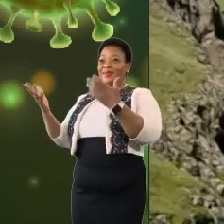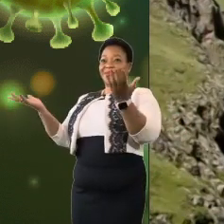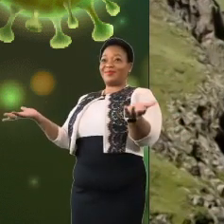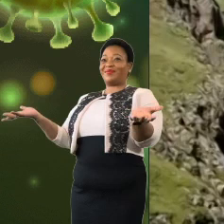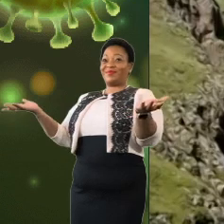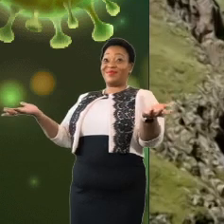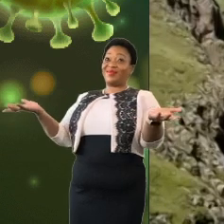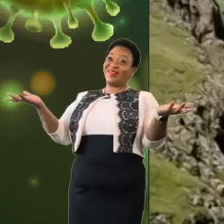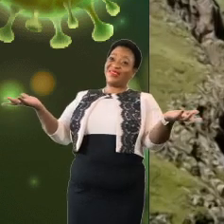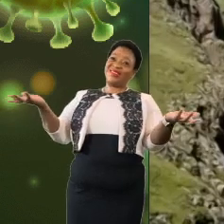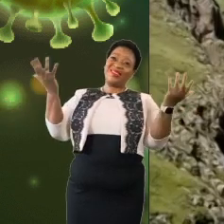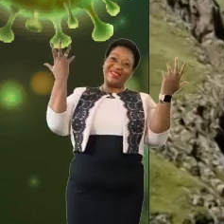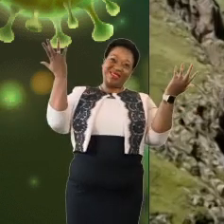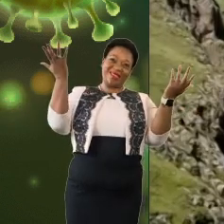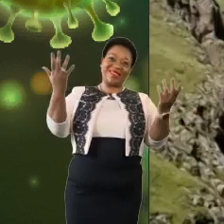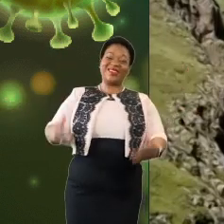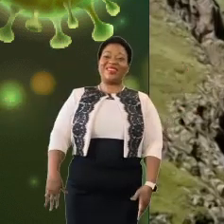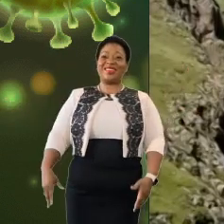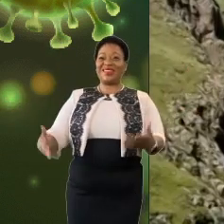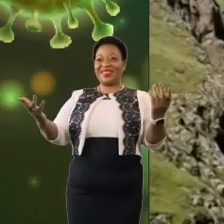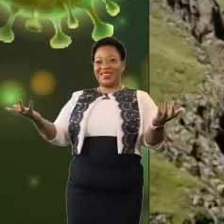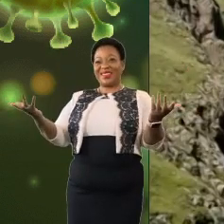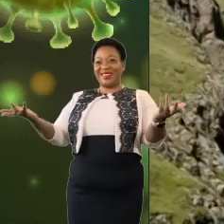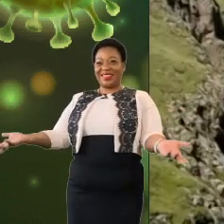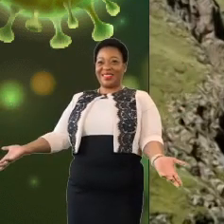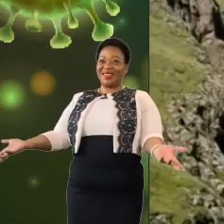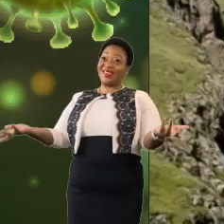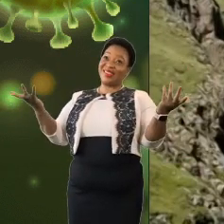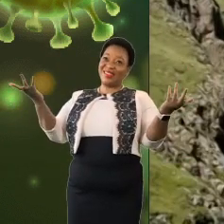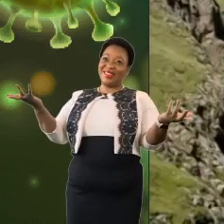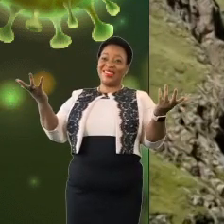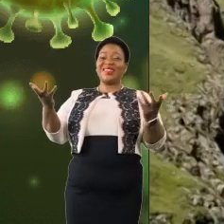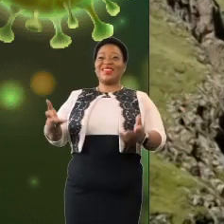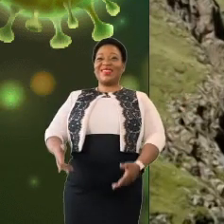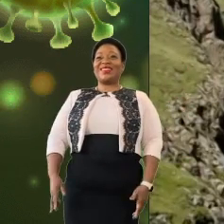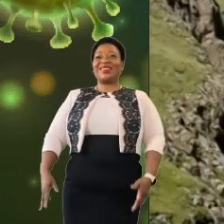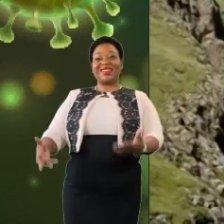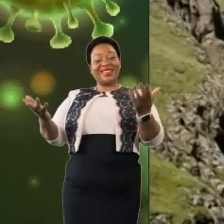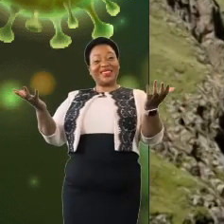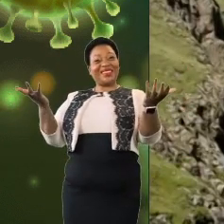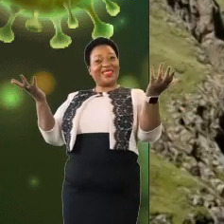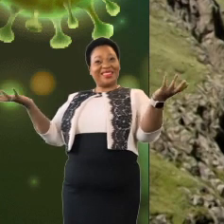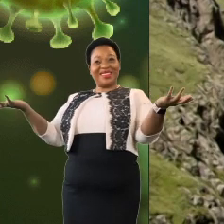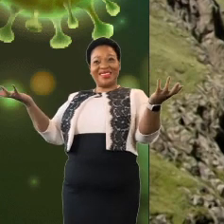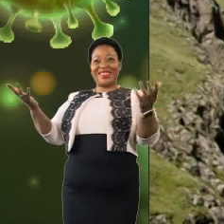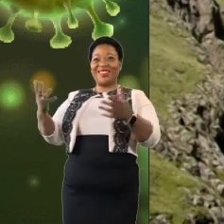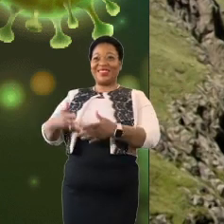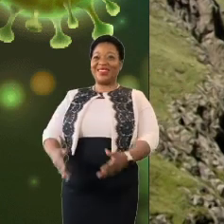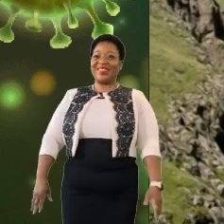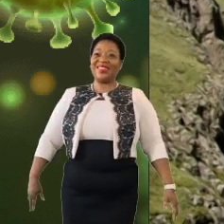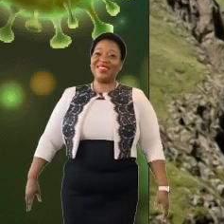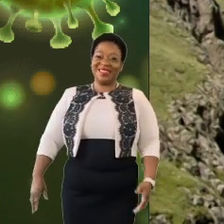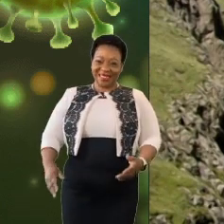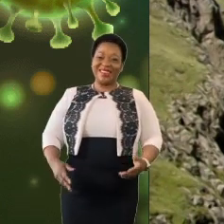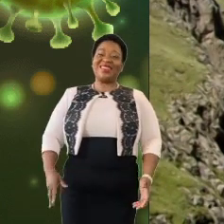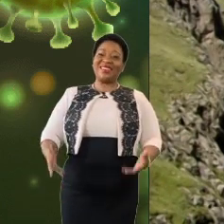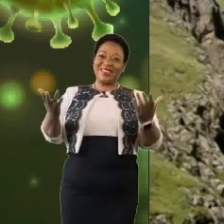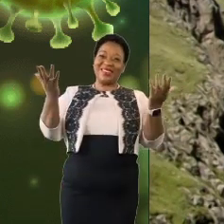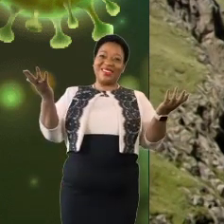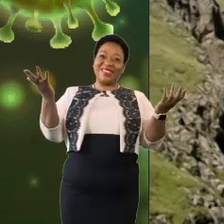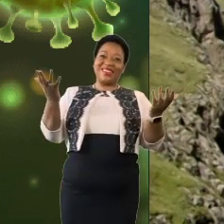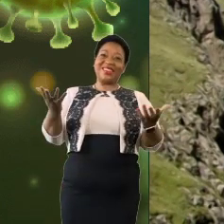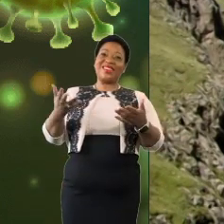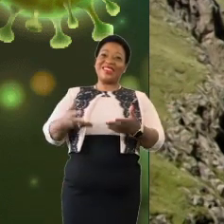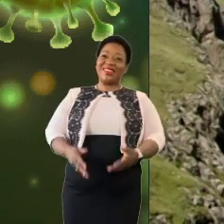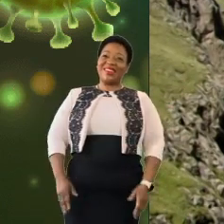to hear your comments and views also on that. So we really hope we get your audio problem resolved quite quickly. Neville, you